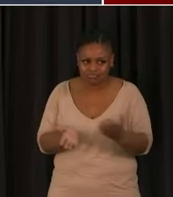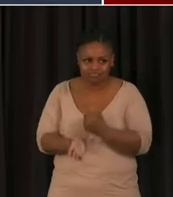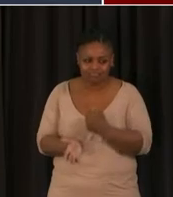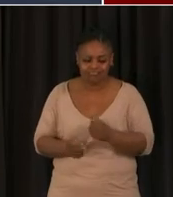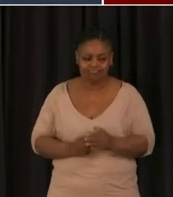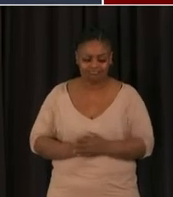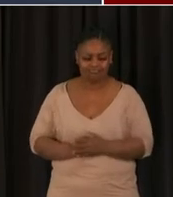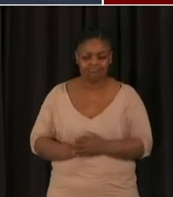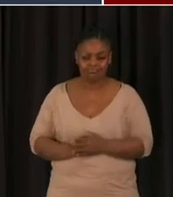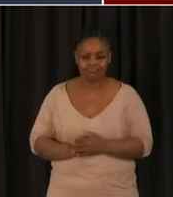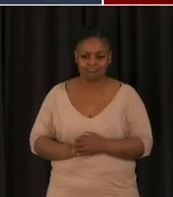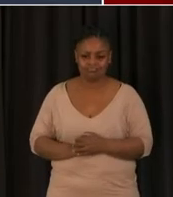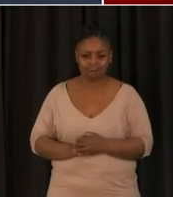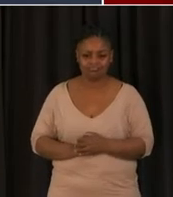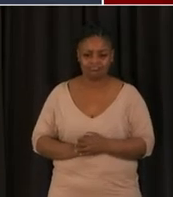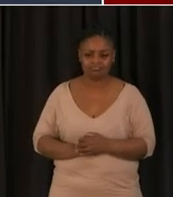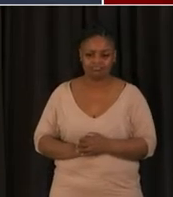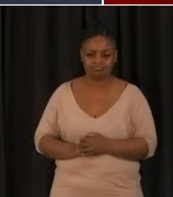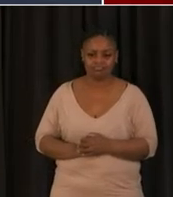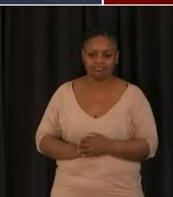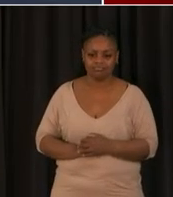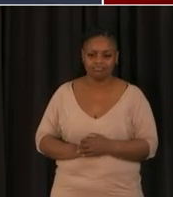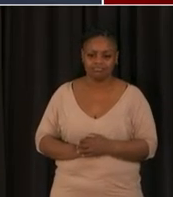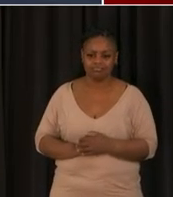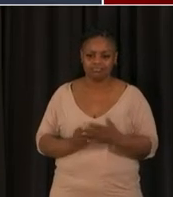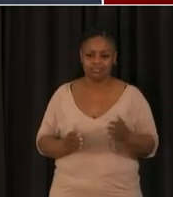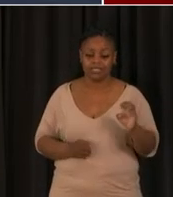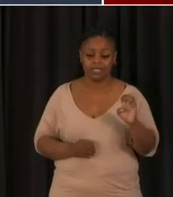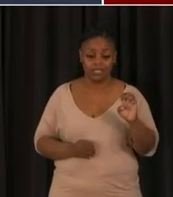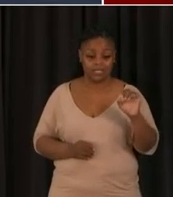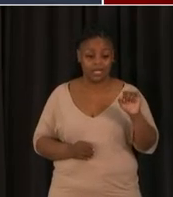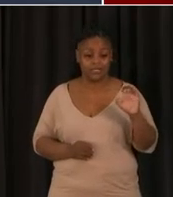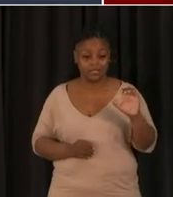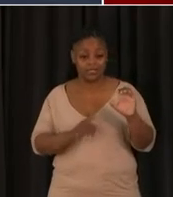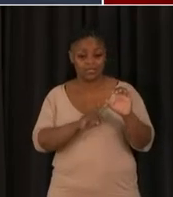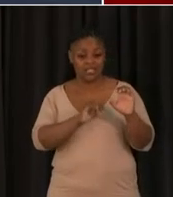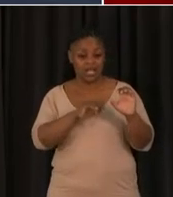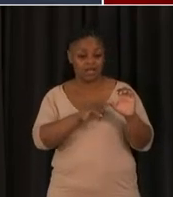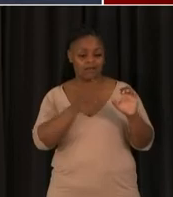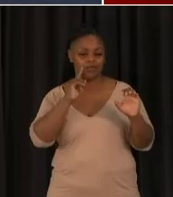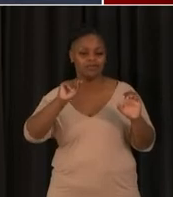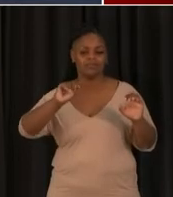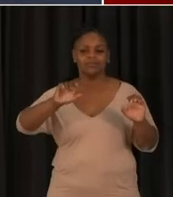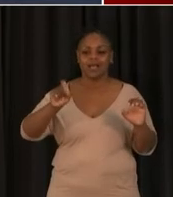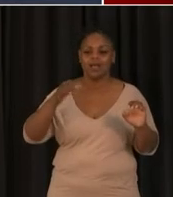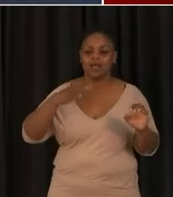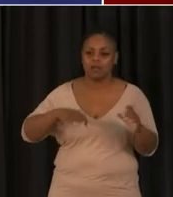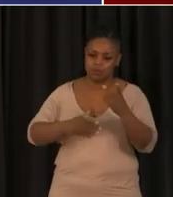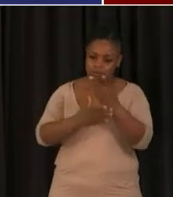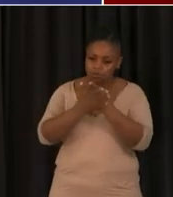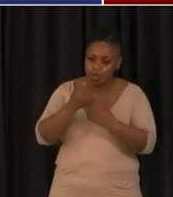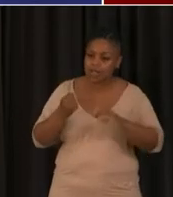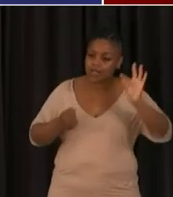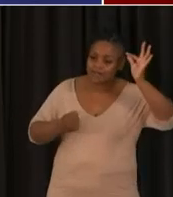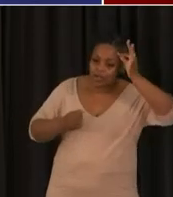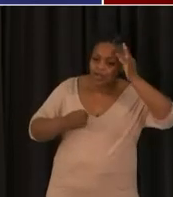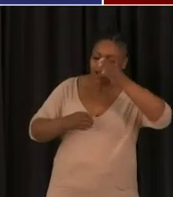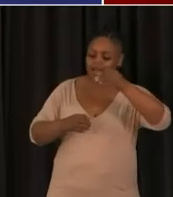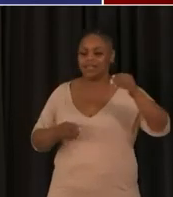you participated in that program. Was wondering kind of how you found it and then what your experience was in utilizing the